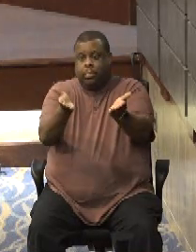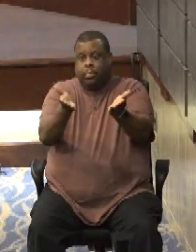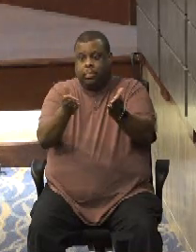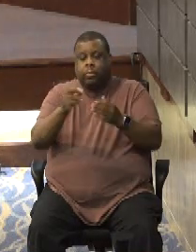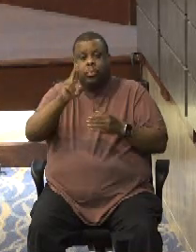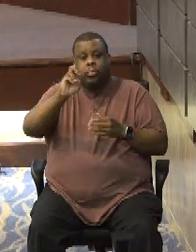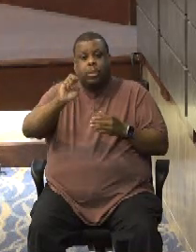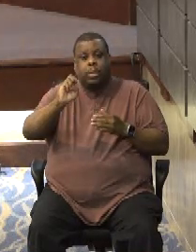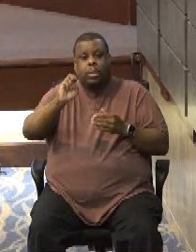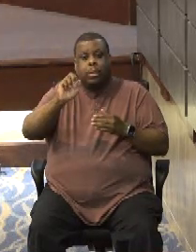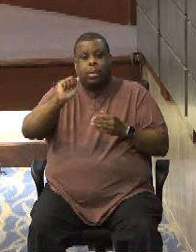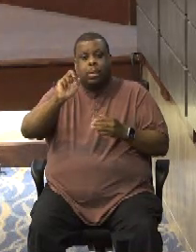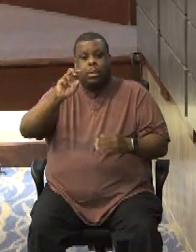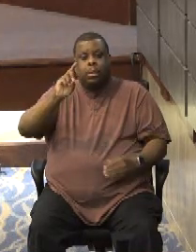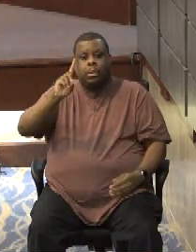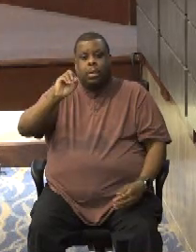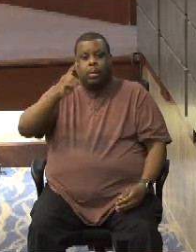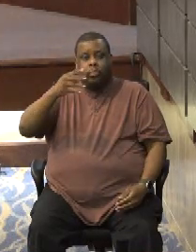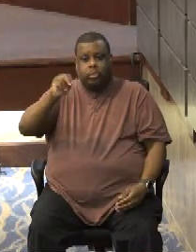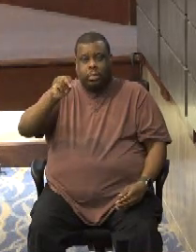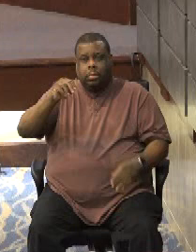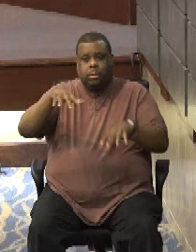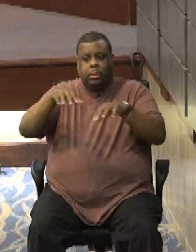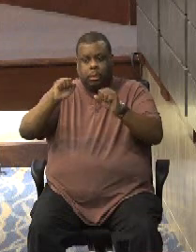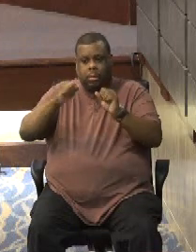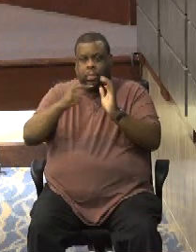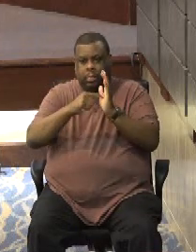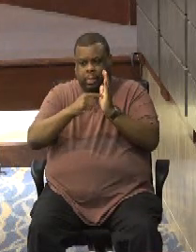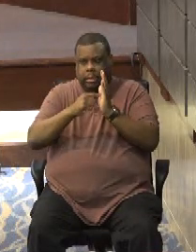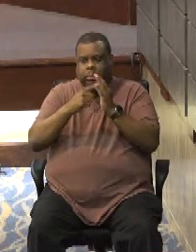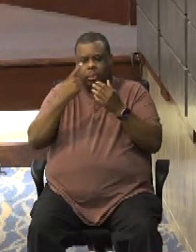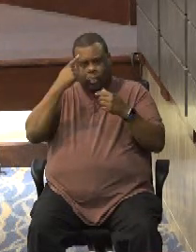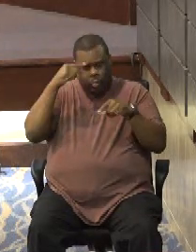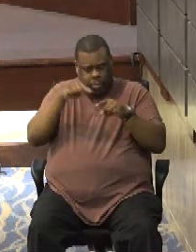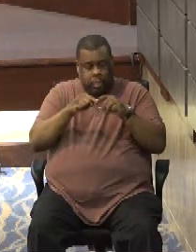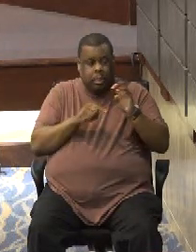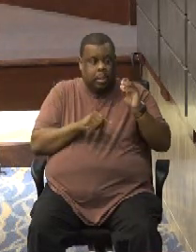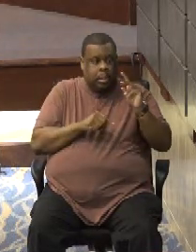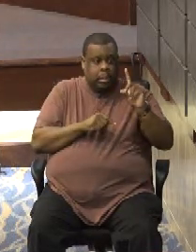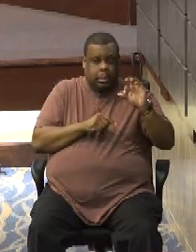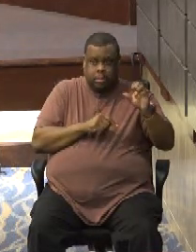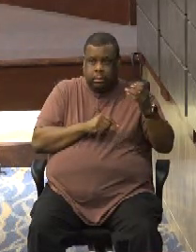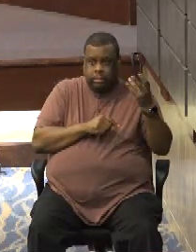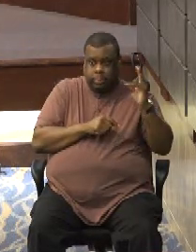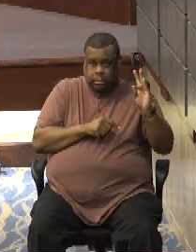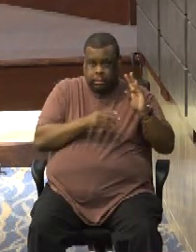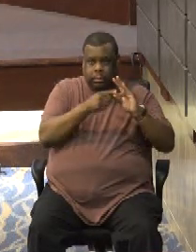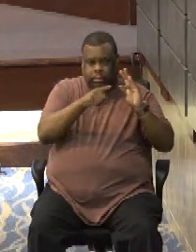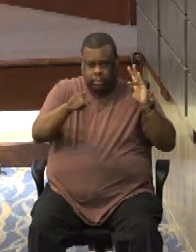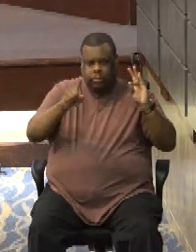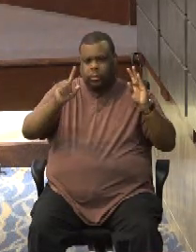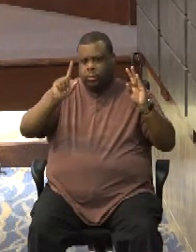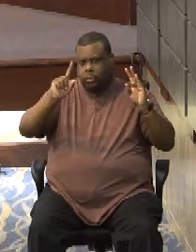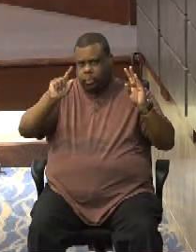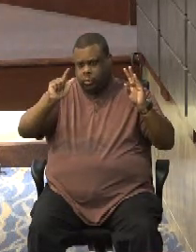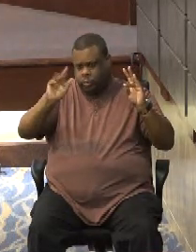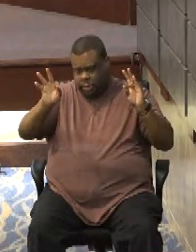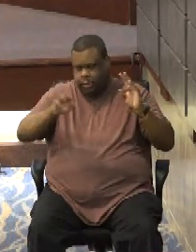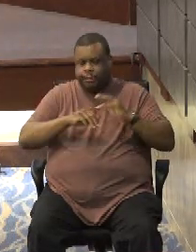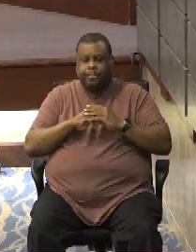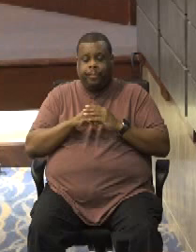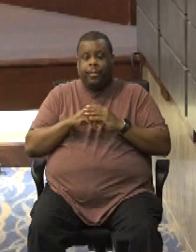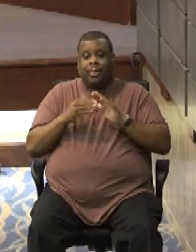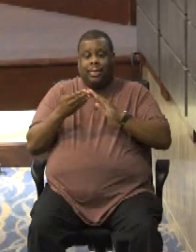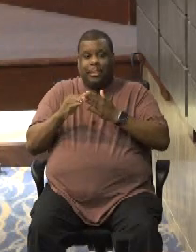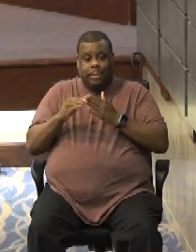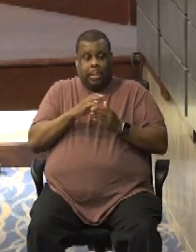The proposed readoption of the policies and extends the agreement to December 17th of 2025. Once City